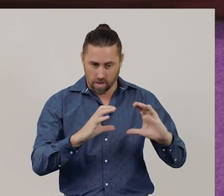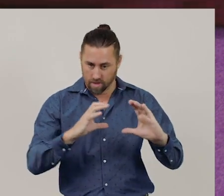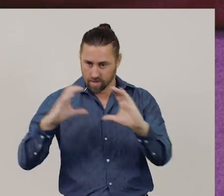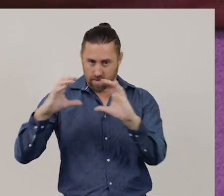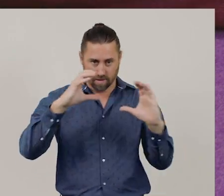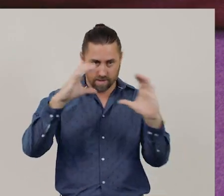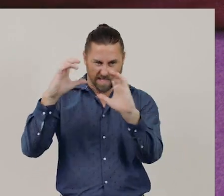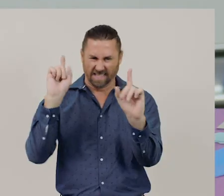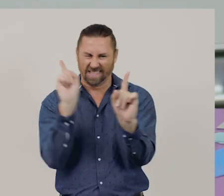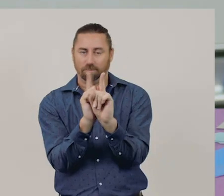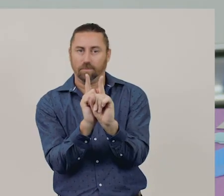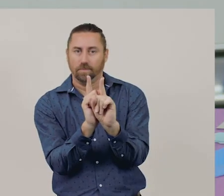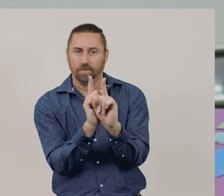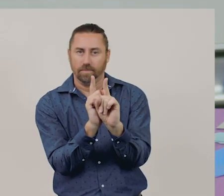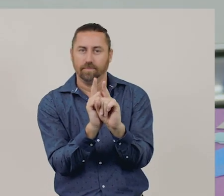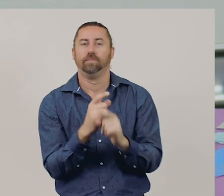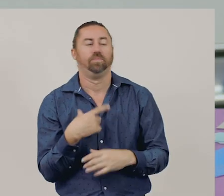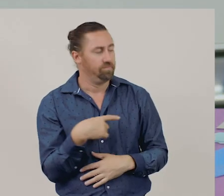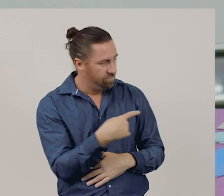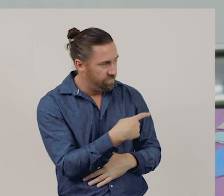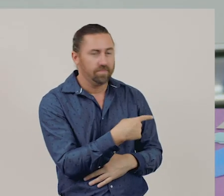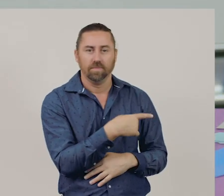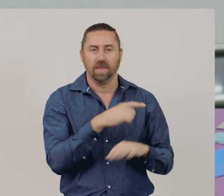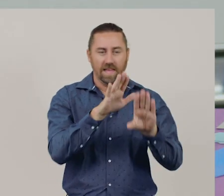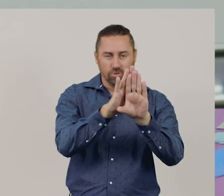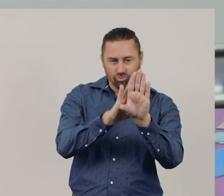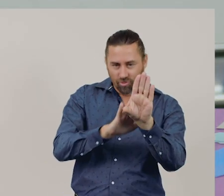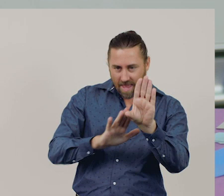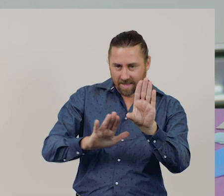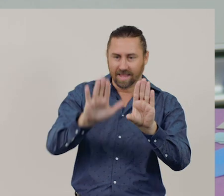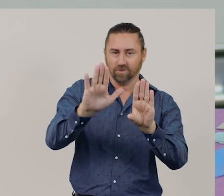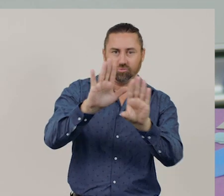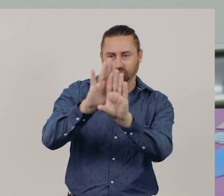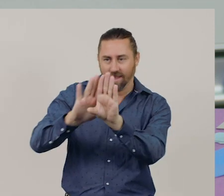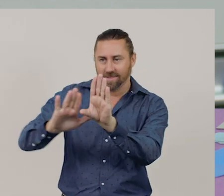the same direction, which is why they can be translated or slid